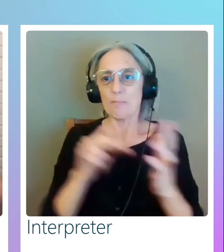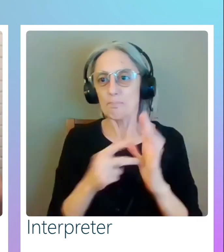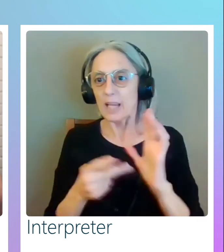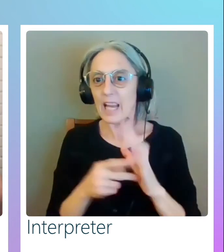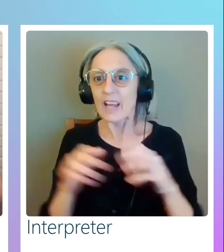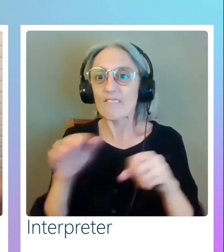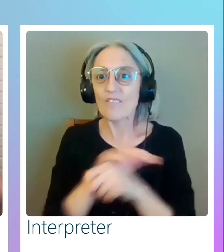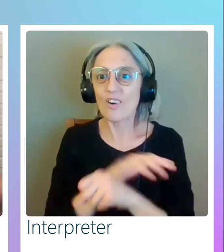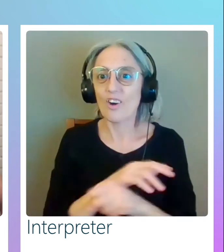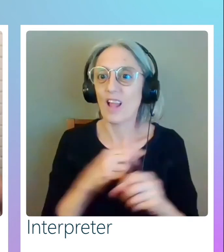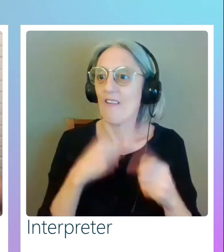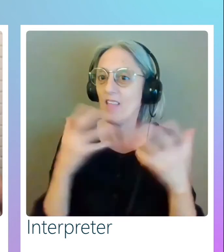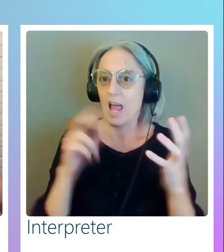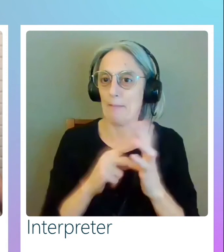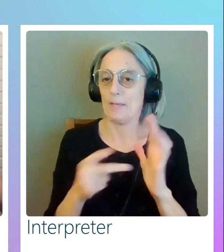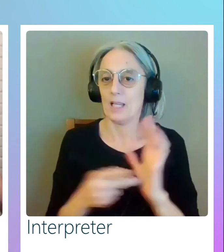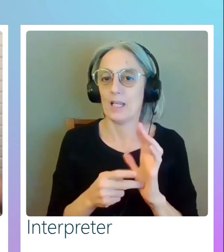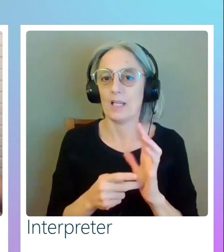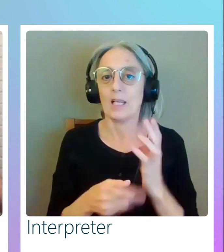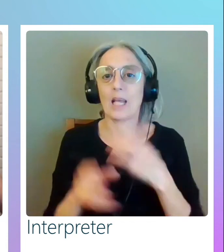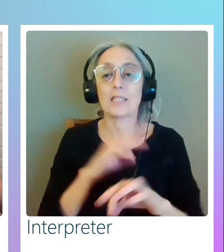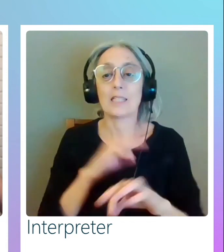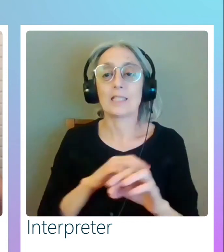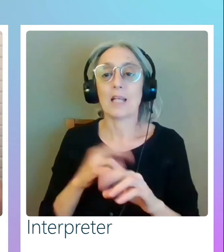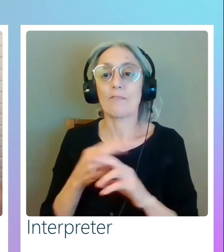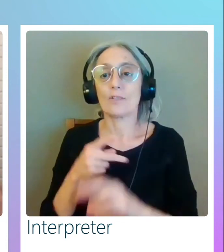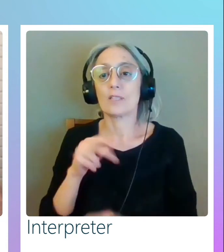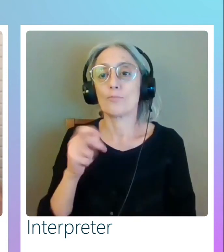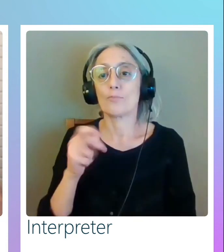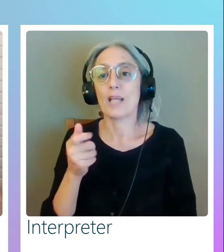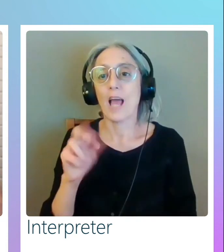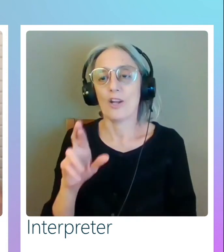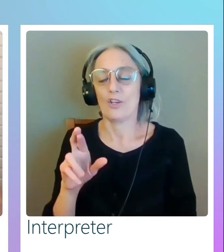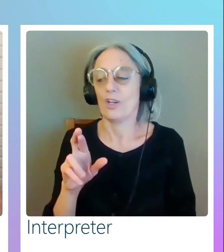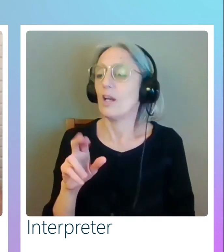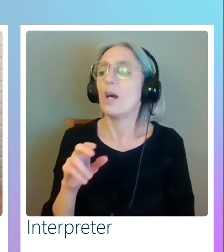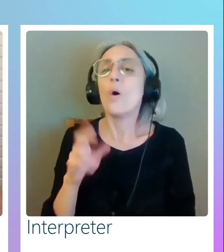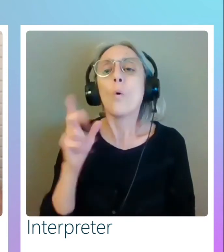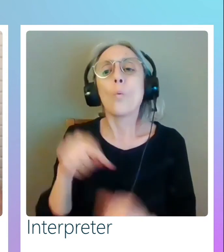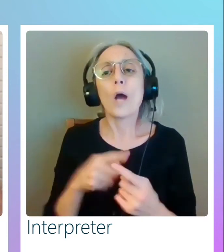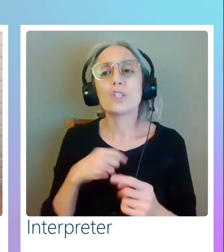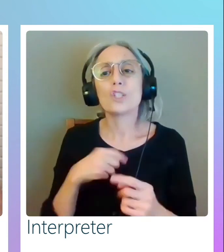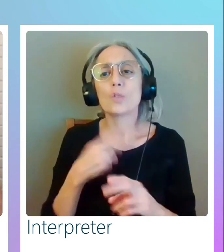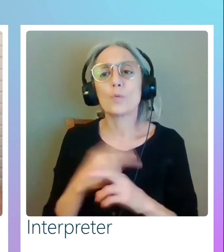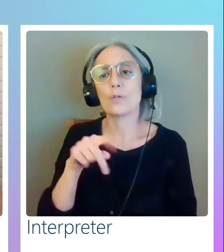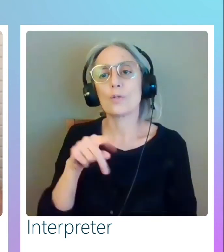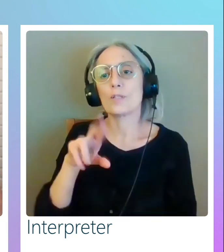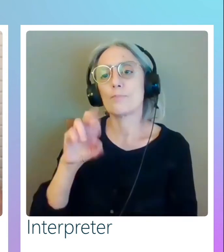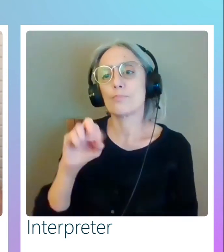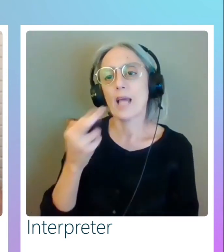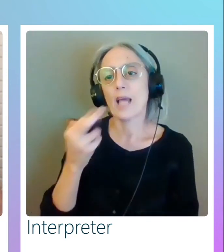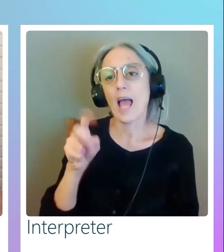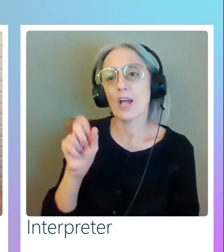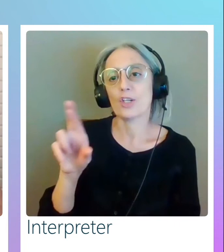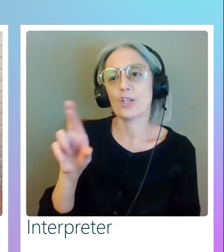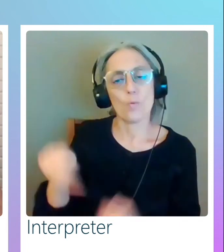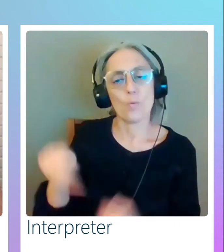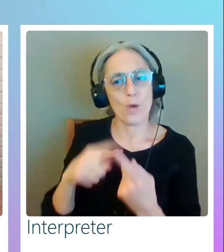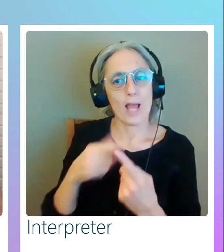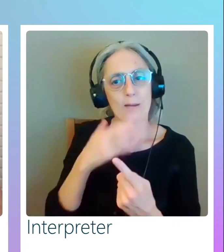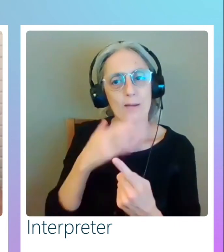a pre-header? When should we use a pre-header? Well, that's a good question. Okay, so there are best